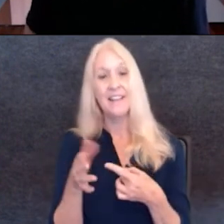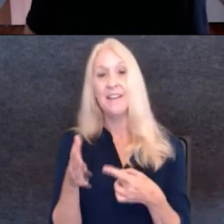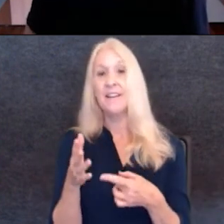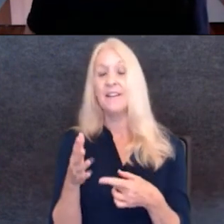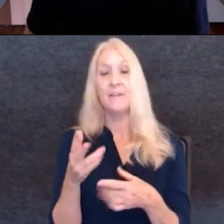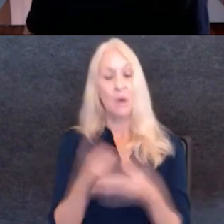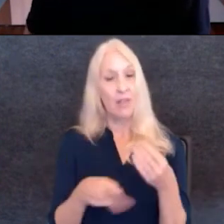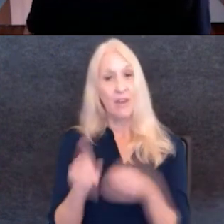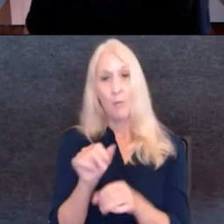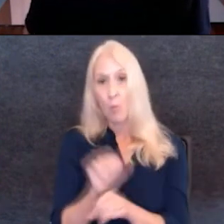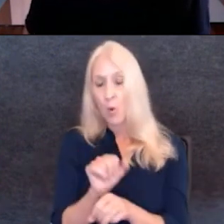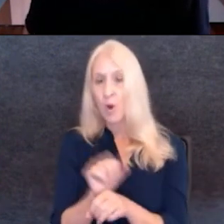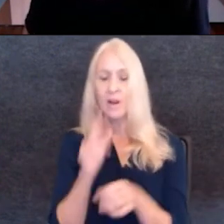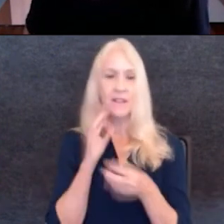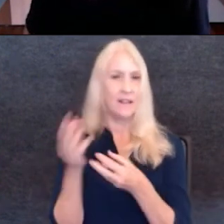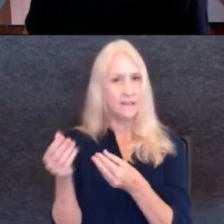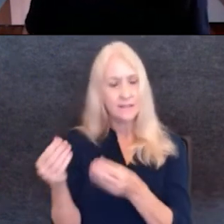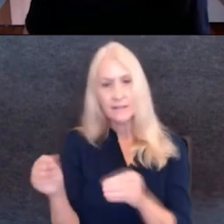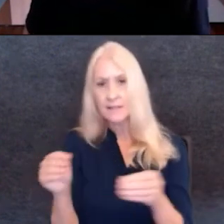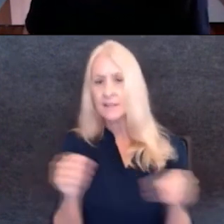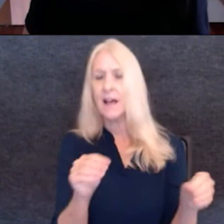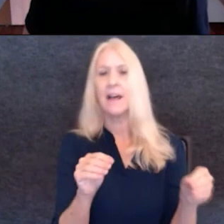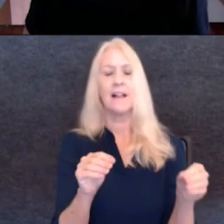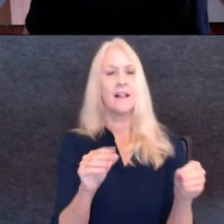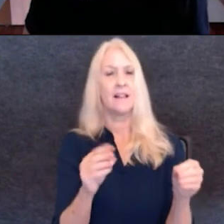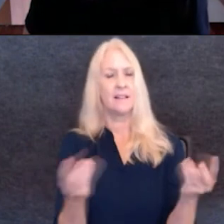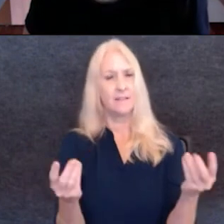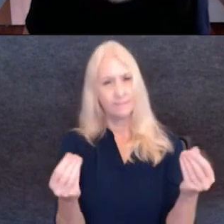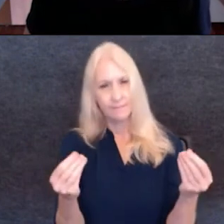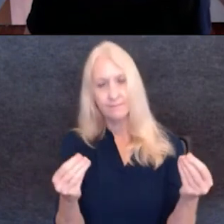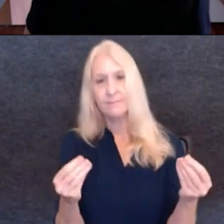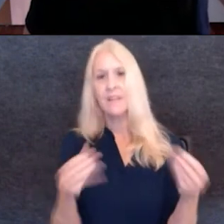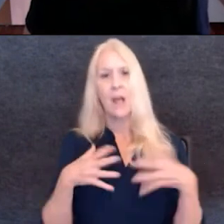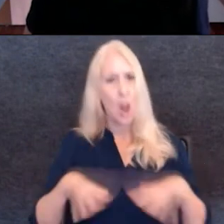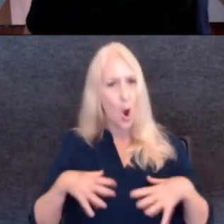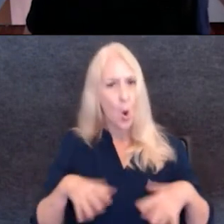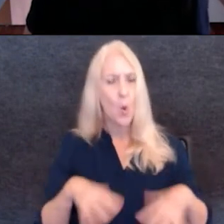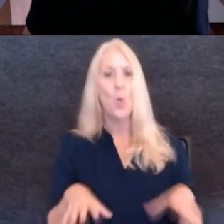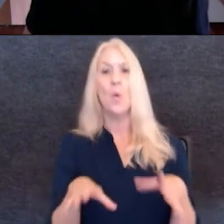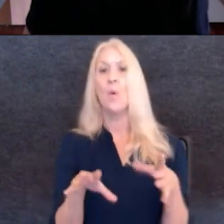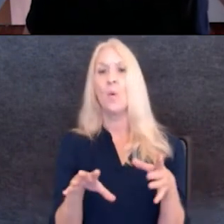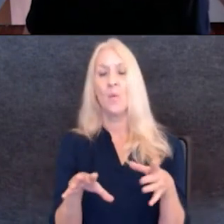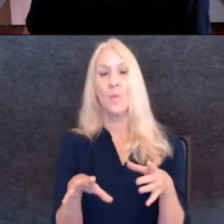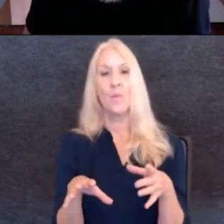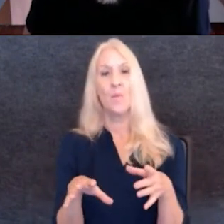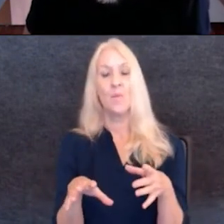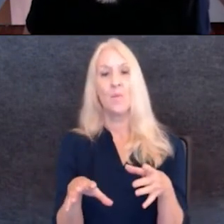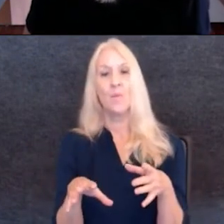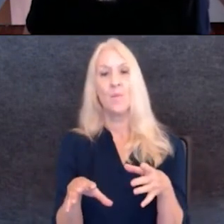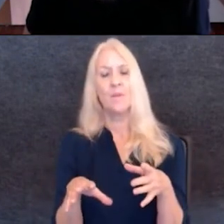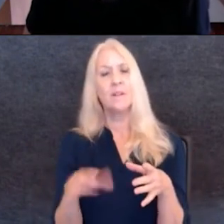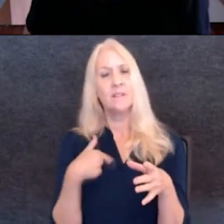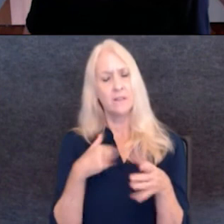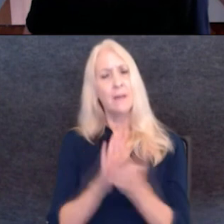sell and produce textiles and clothing. So I get my interest in